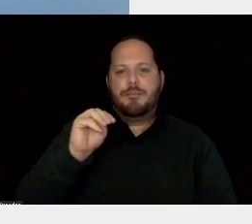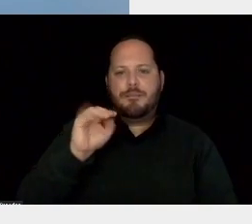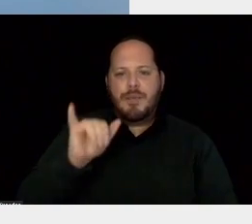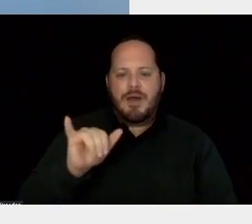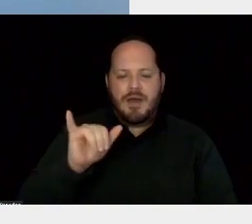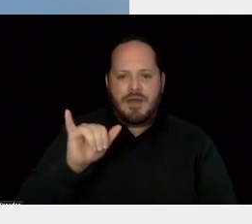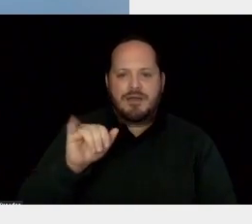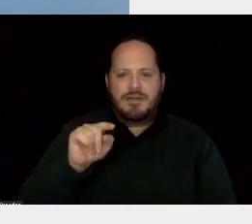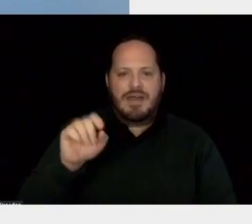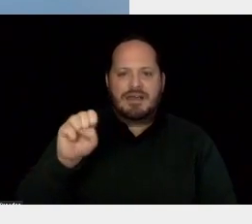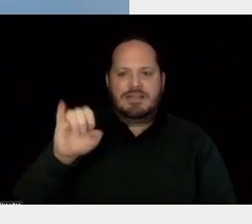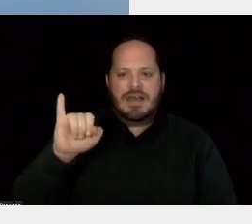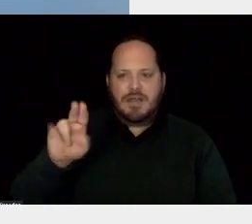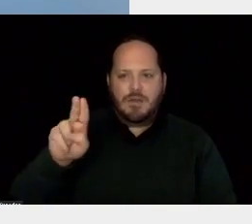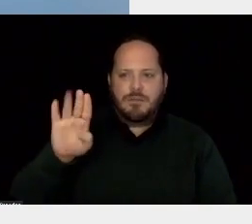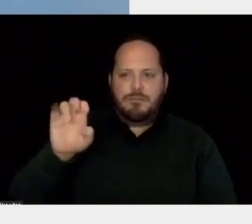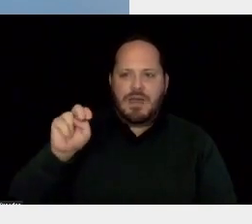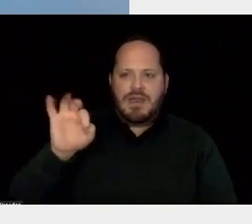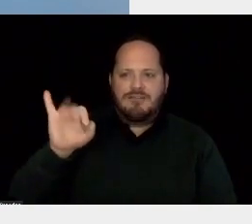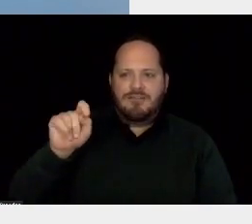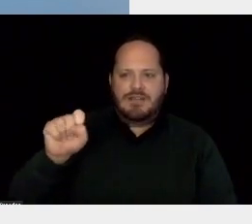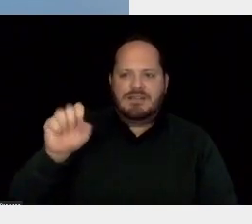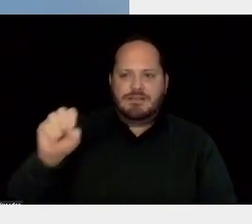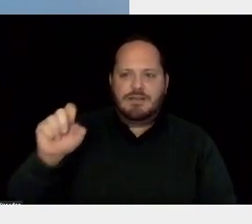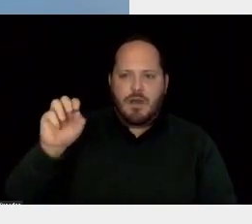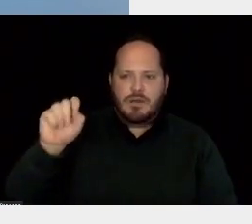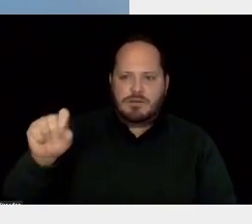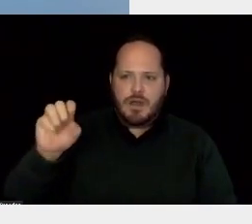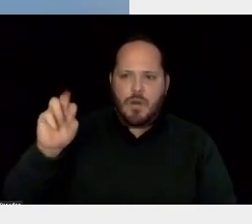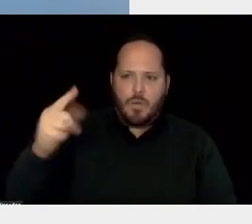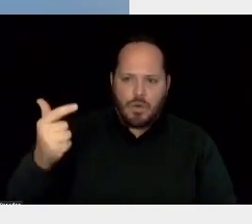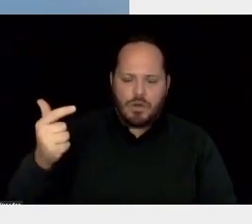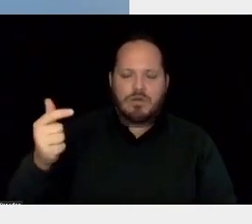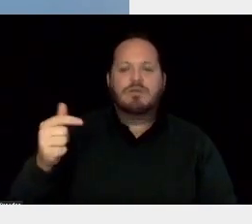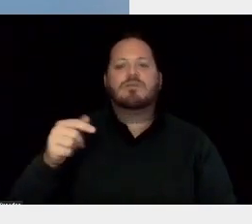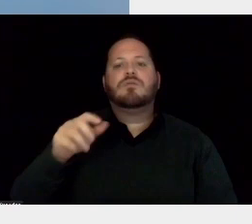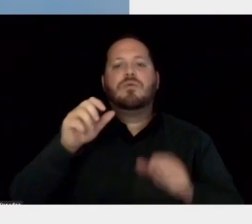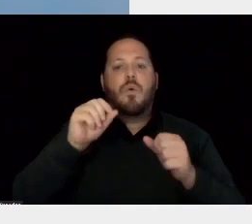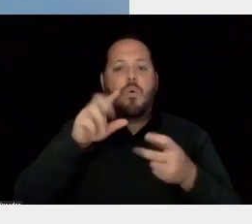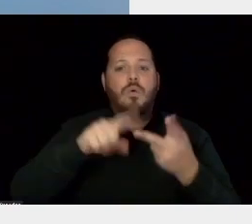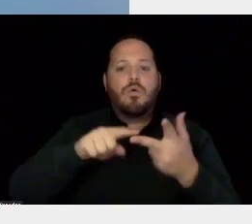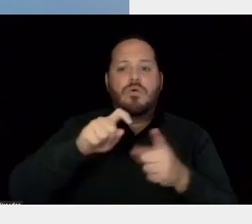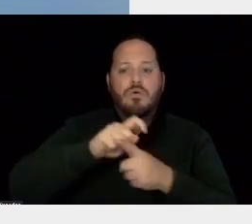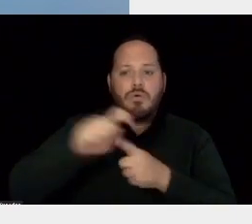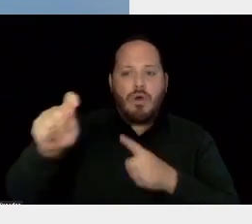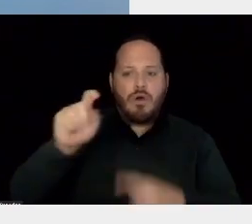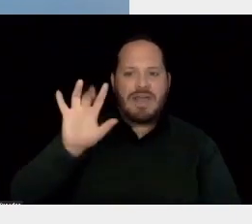mrc@myseiubenefits.org. For questions about your health coverage, you can call a health benefits specialist at